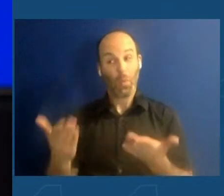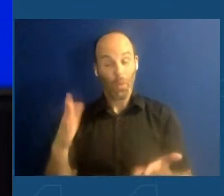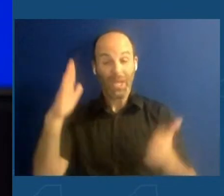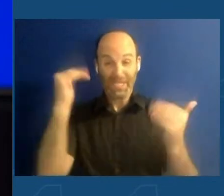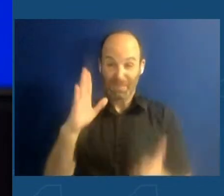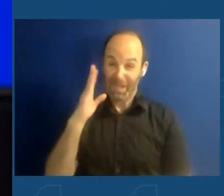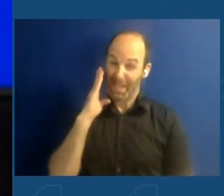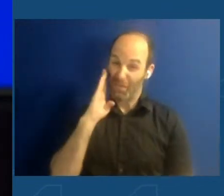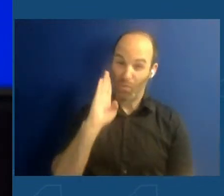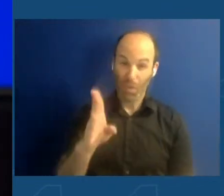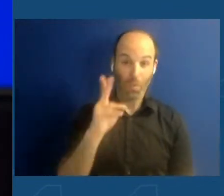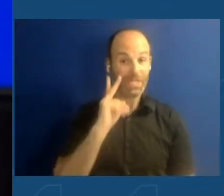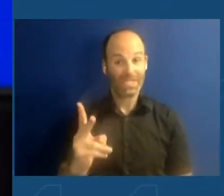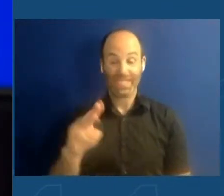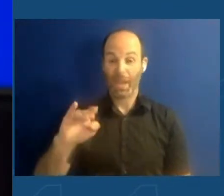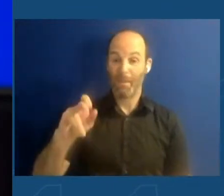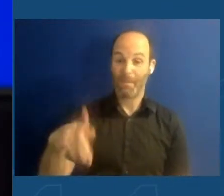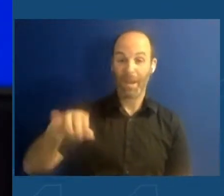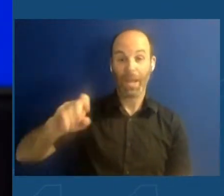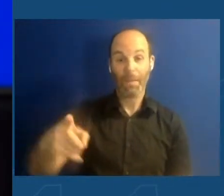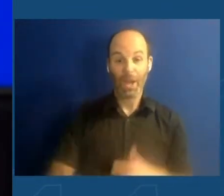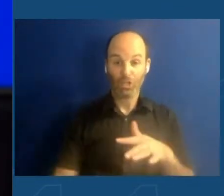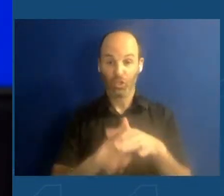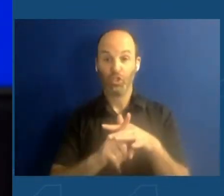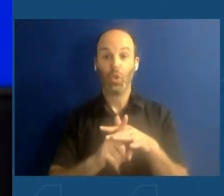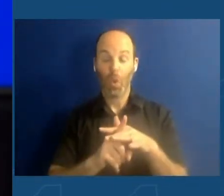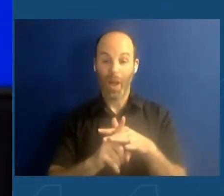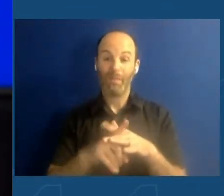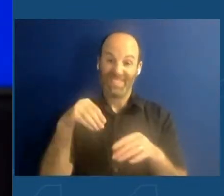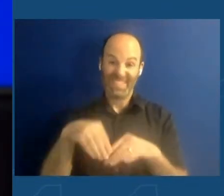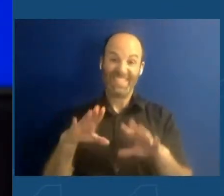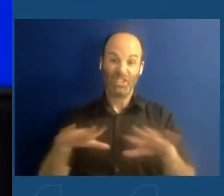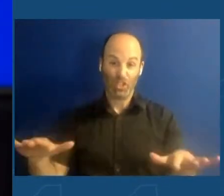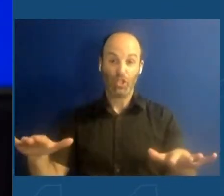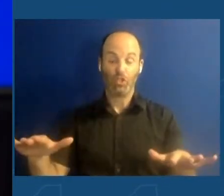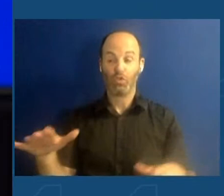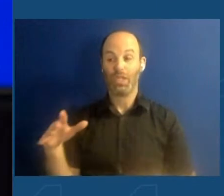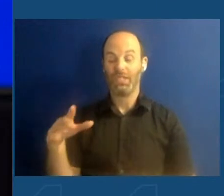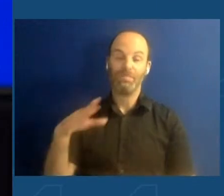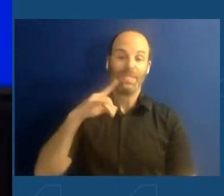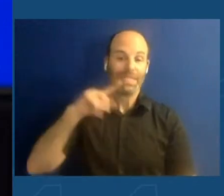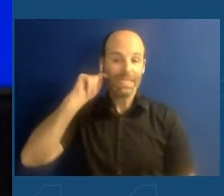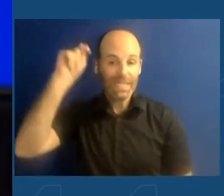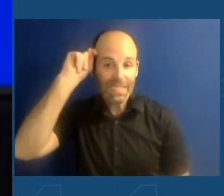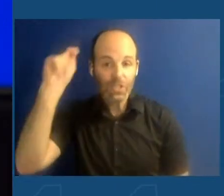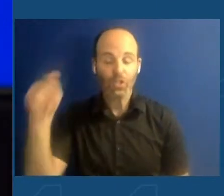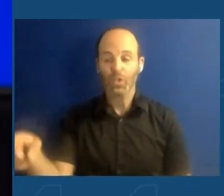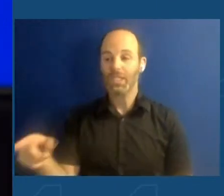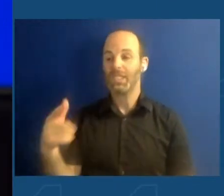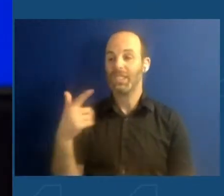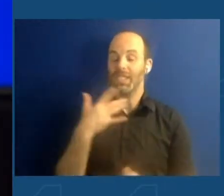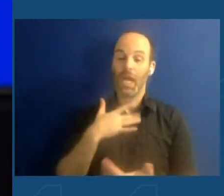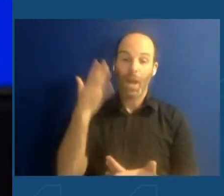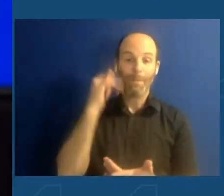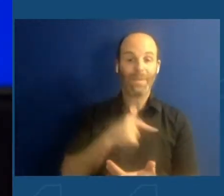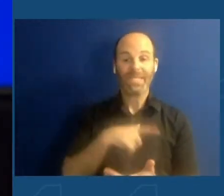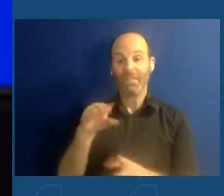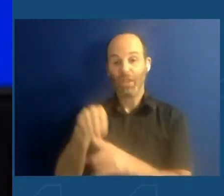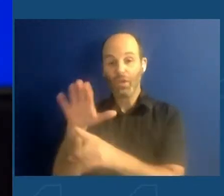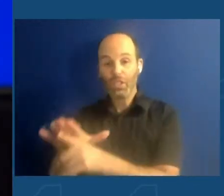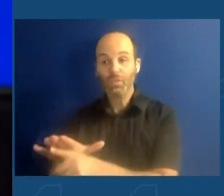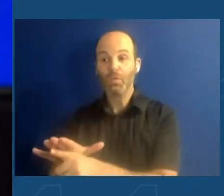to household exposure, related to their personal behavior, but I do not see the schools as a place where we are